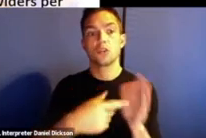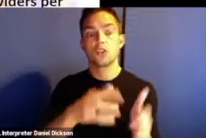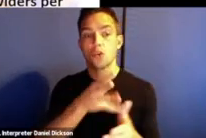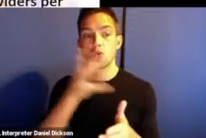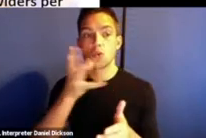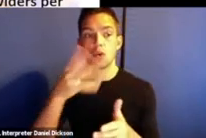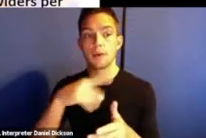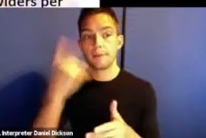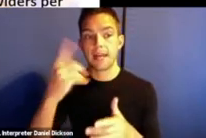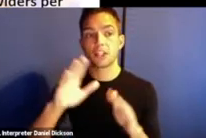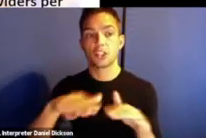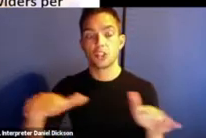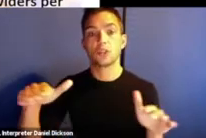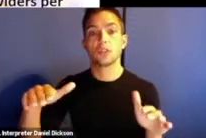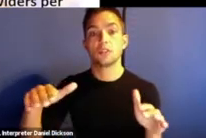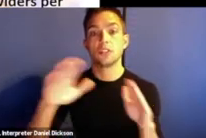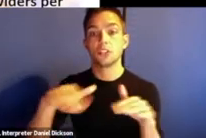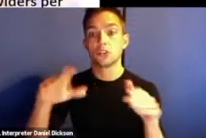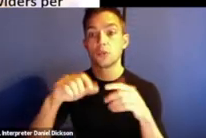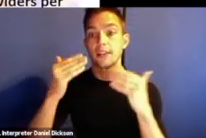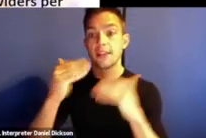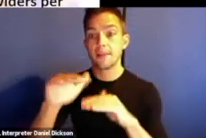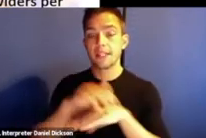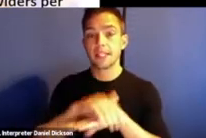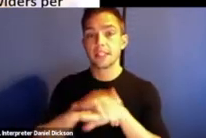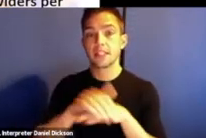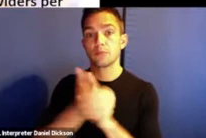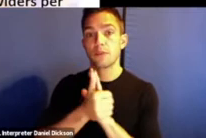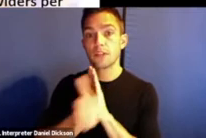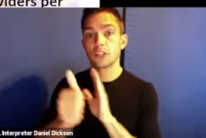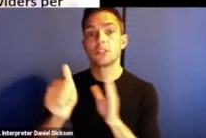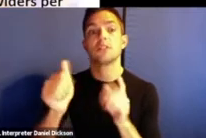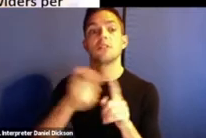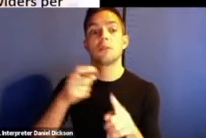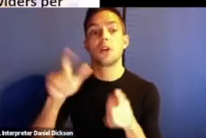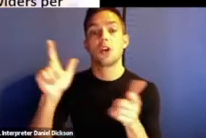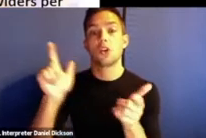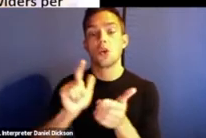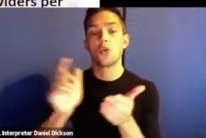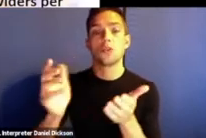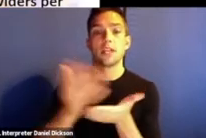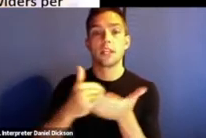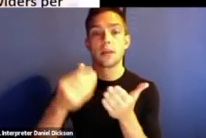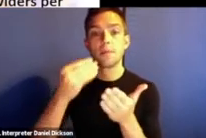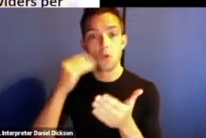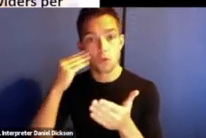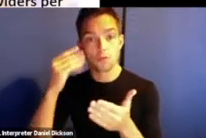Black children, children with limited English proficiency and from lower income homes have a higher